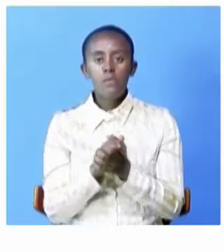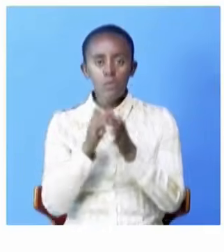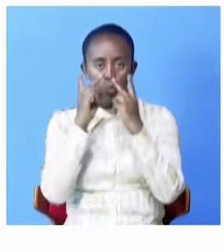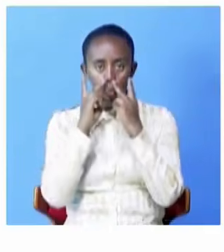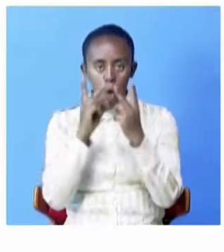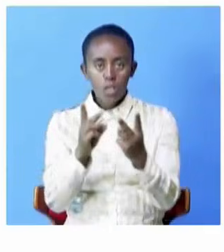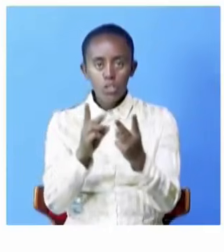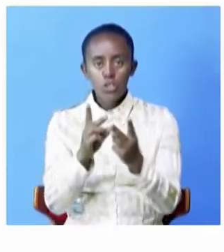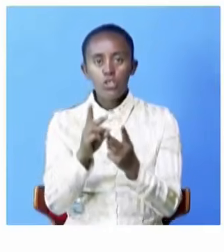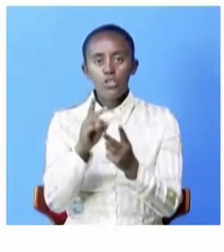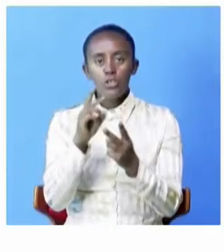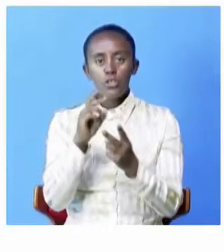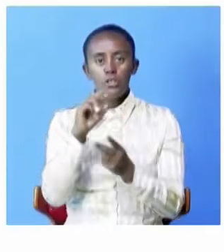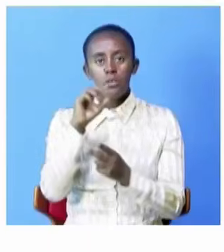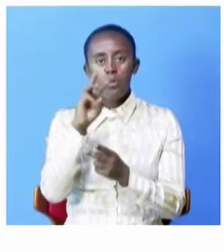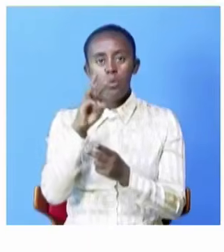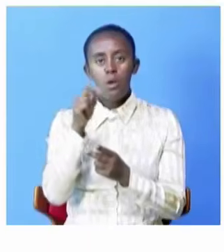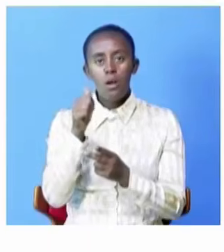watch.